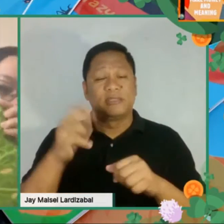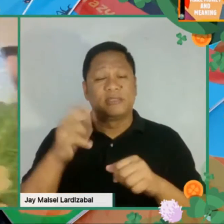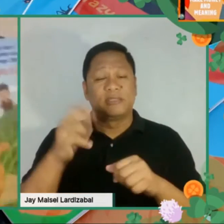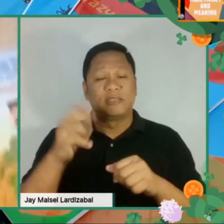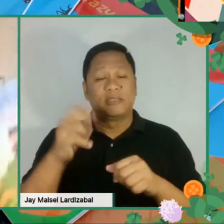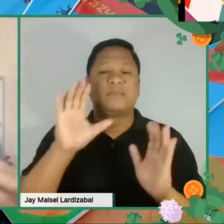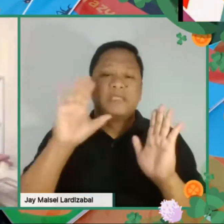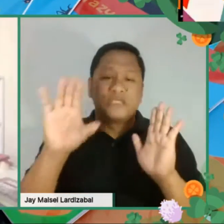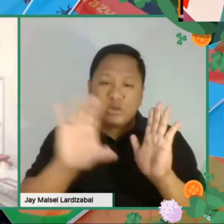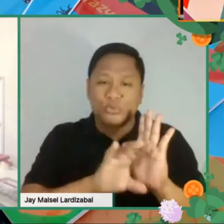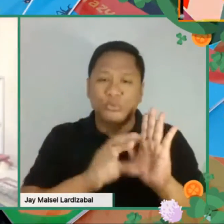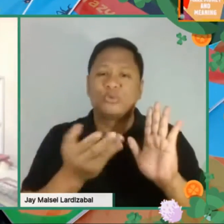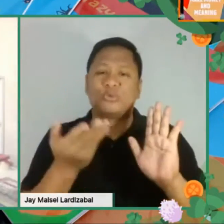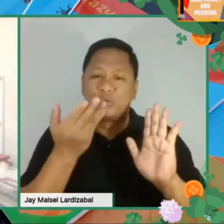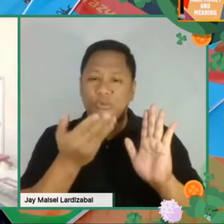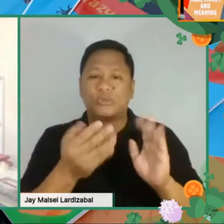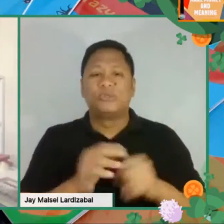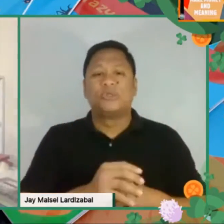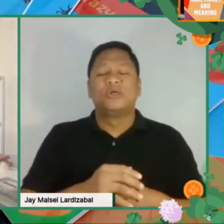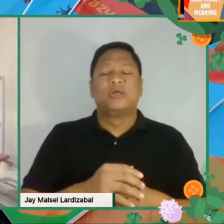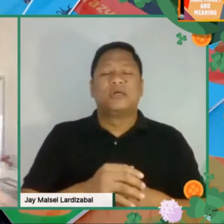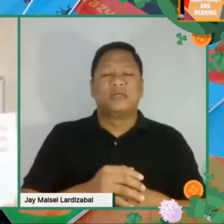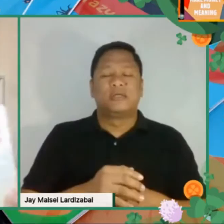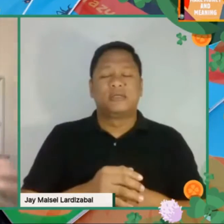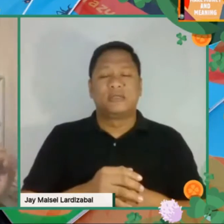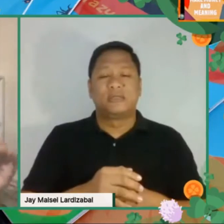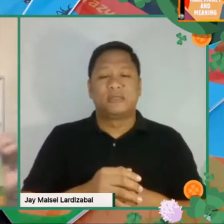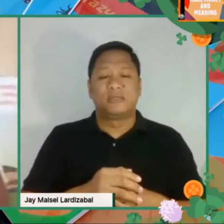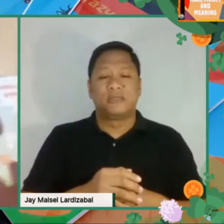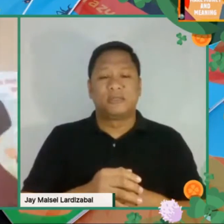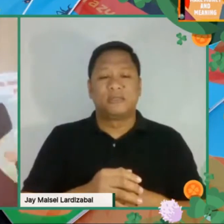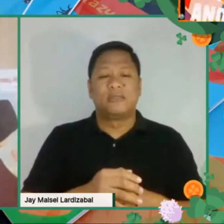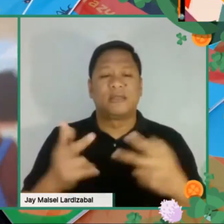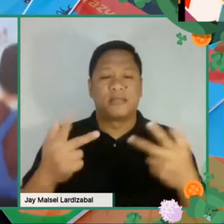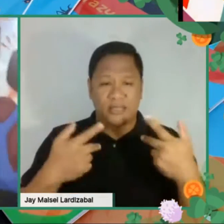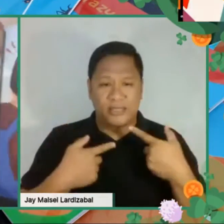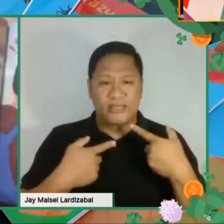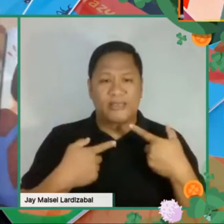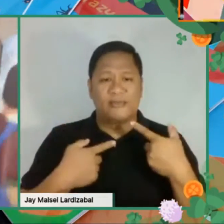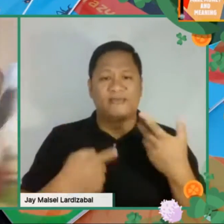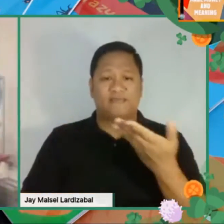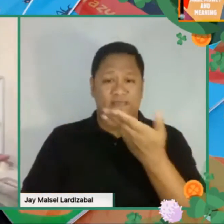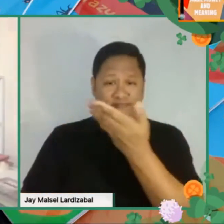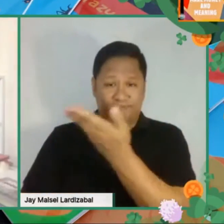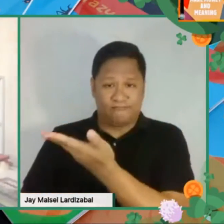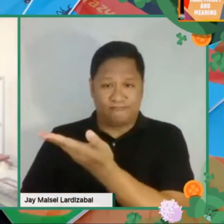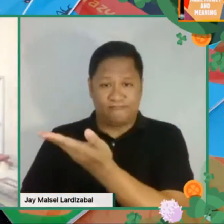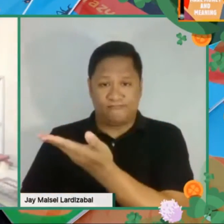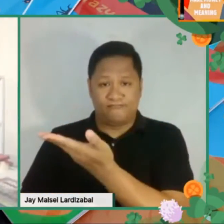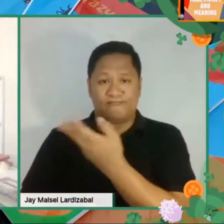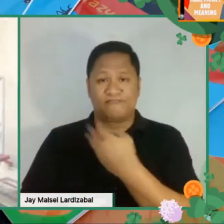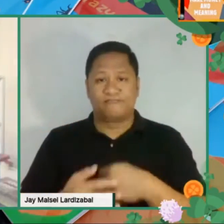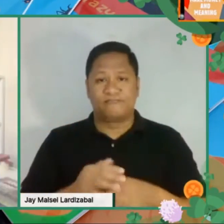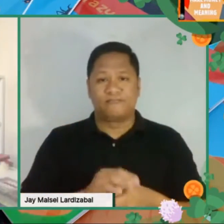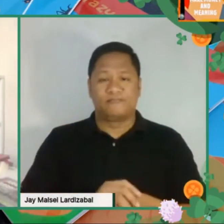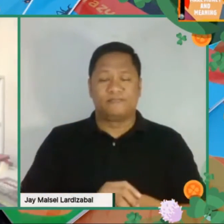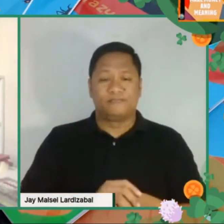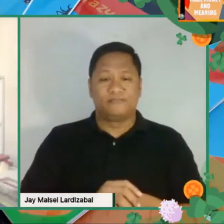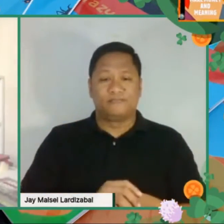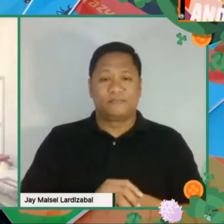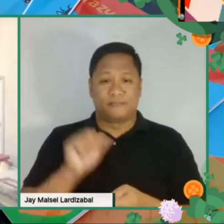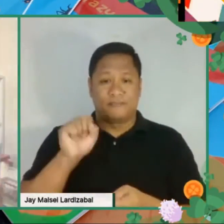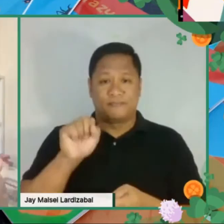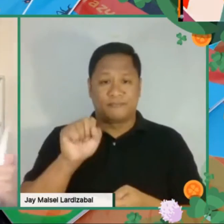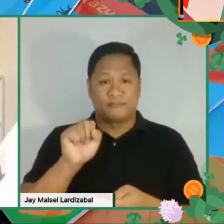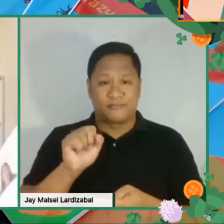illustrations inside. So Mm-hmm. Mm-hmm. cute. You can see it. Yeah. Mm-hmm. Yes.